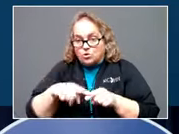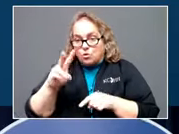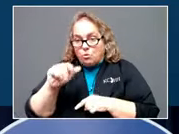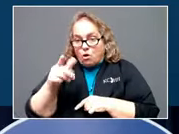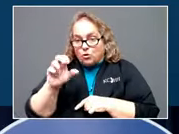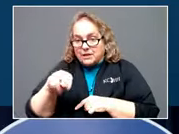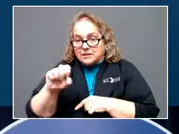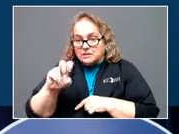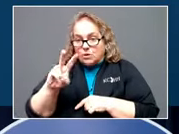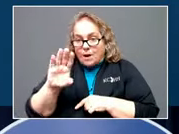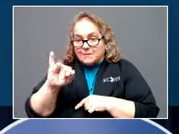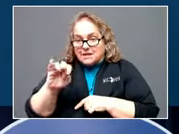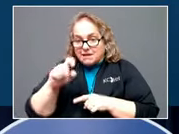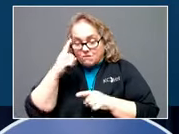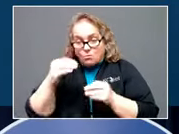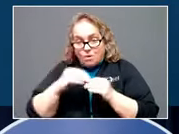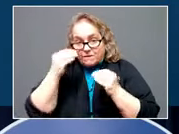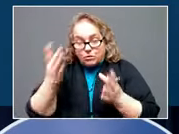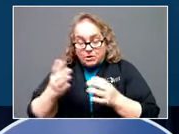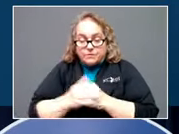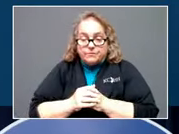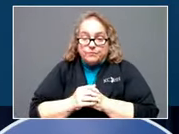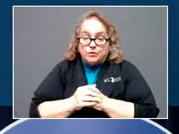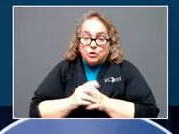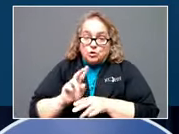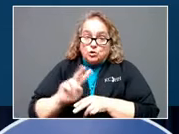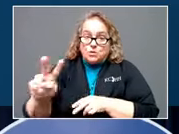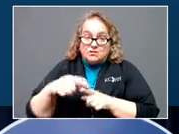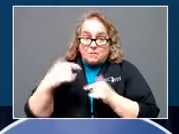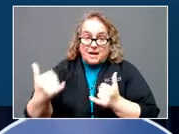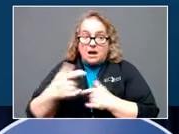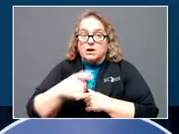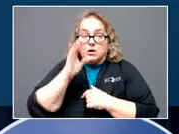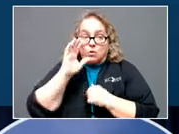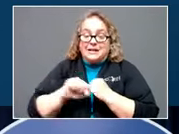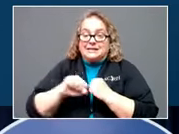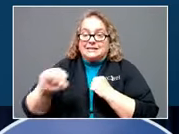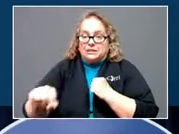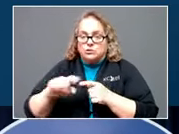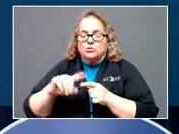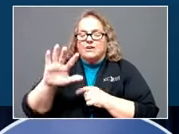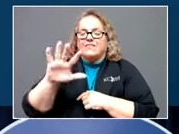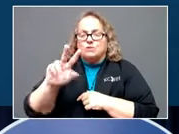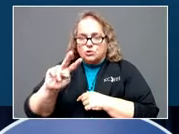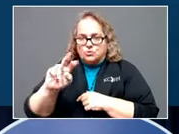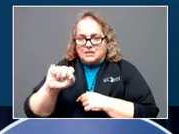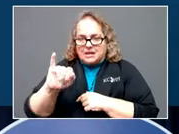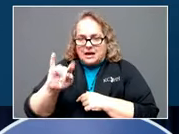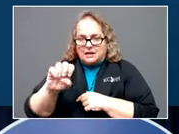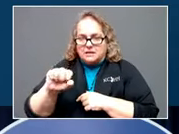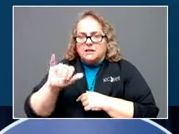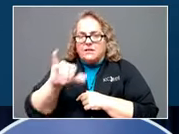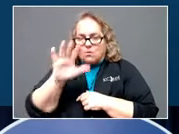information. About 2 weeks from now, this will extend to about 52 sites, and that'll be throughout the entire state, and